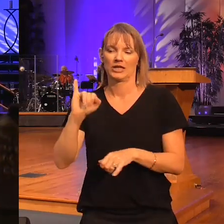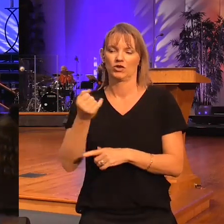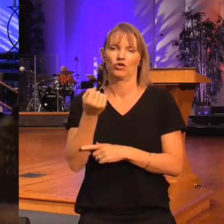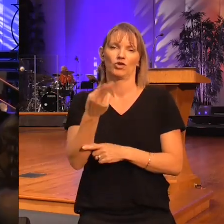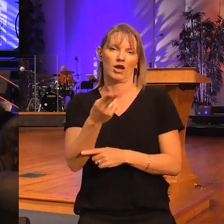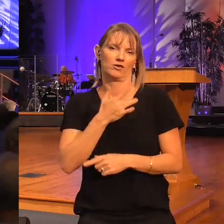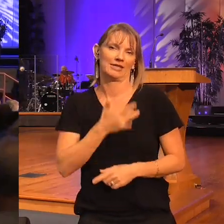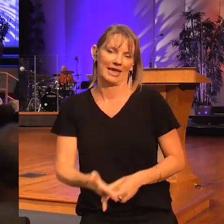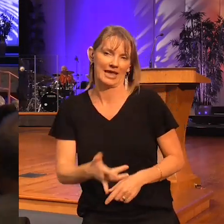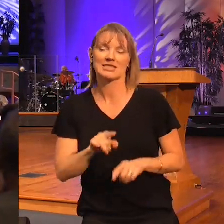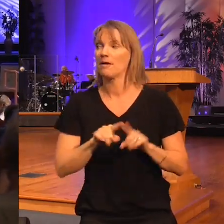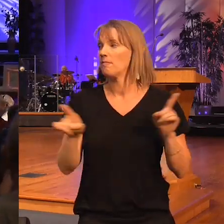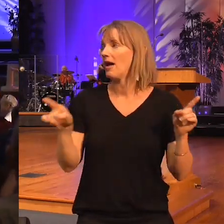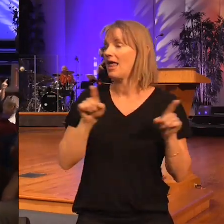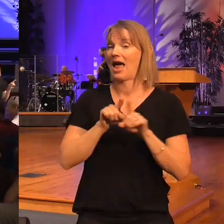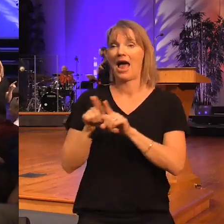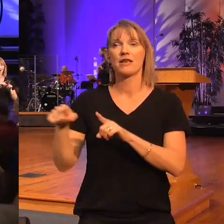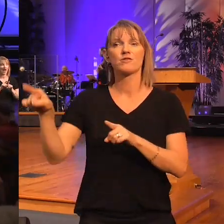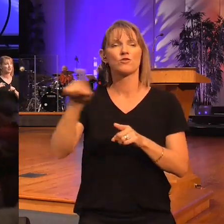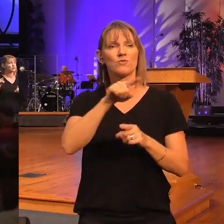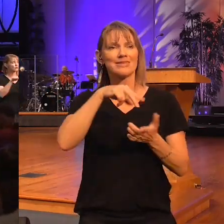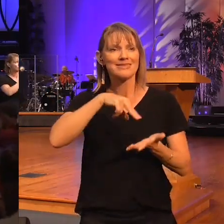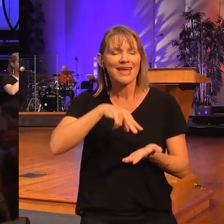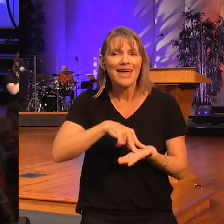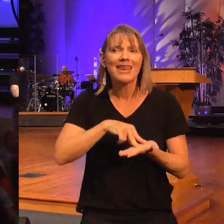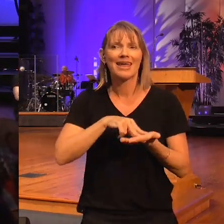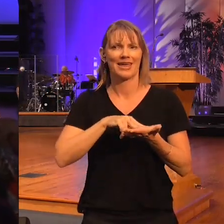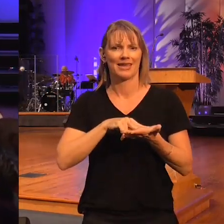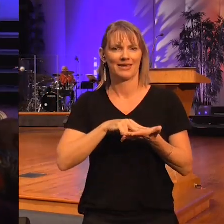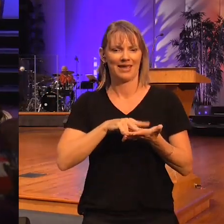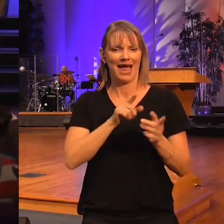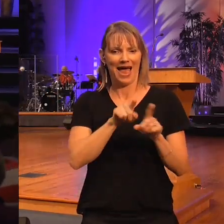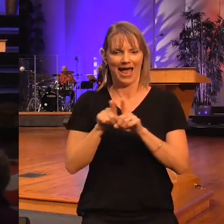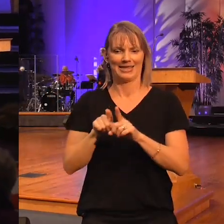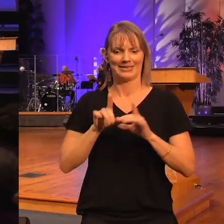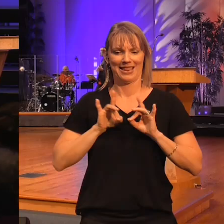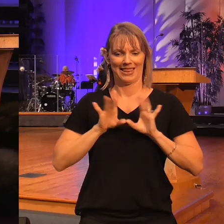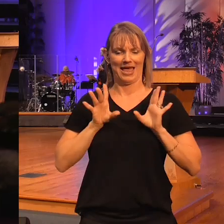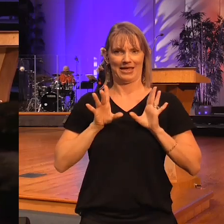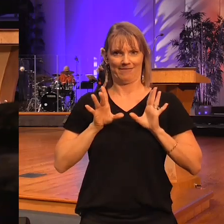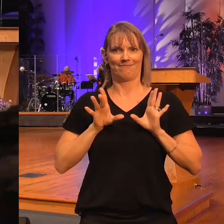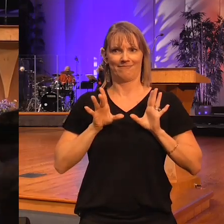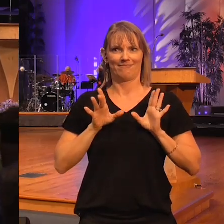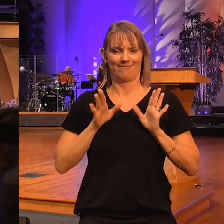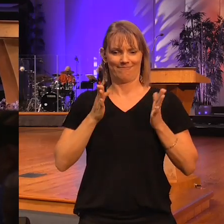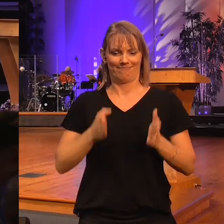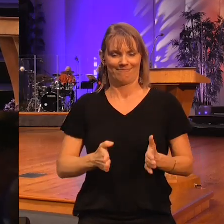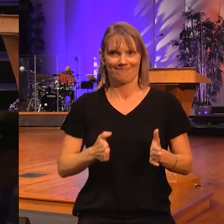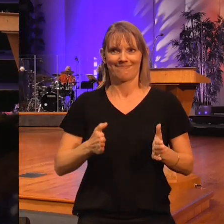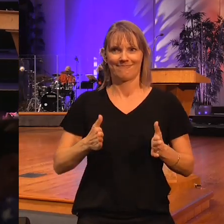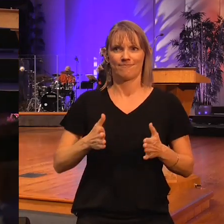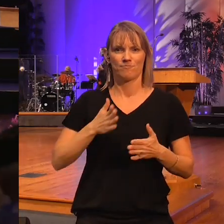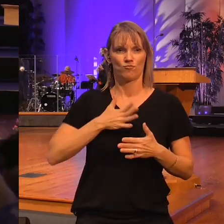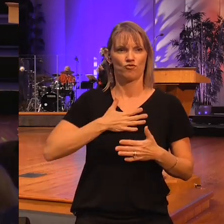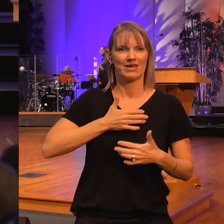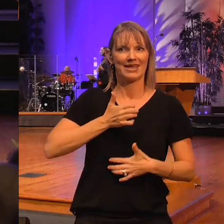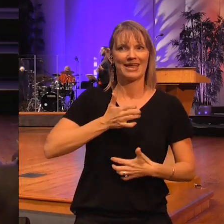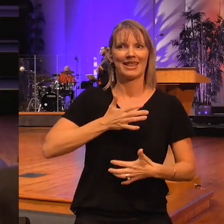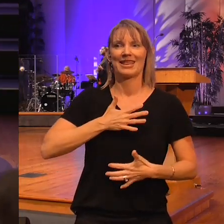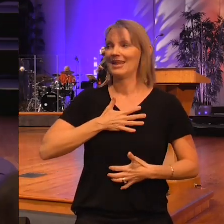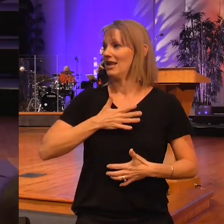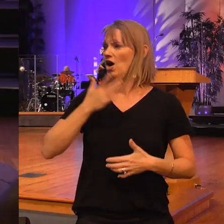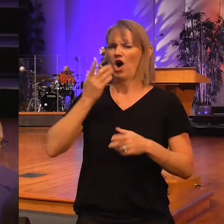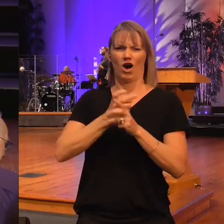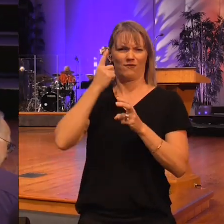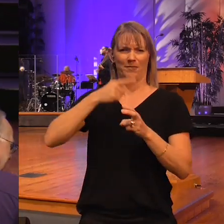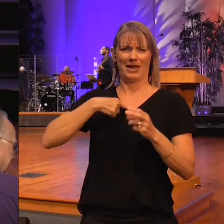Josh usually does, but as you're standing as bearers of light, just breathe that in, and I want you to create, it's hard for me